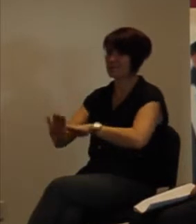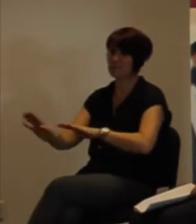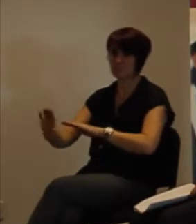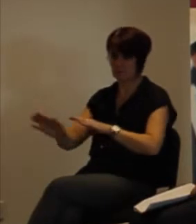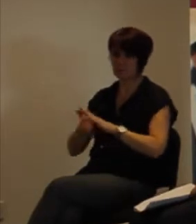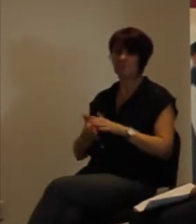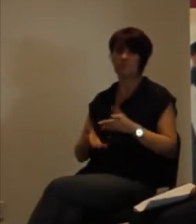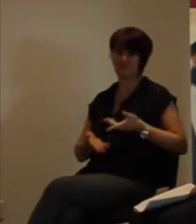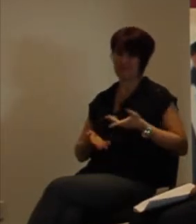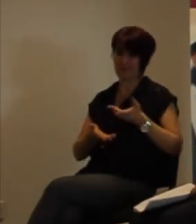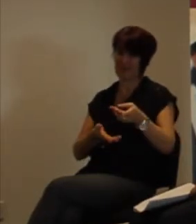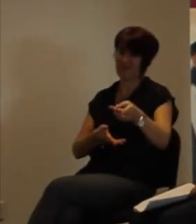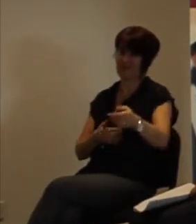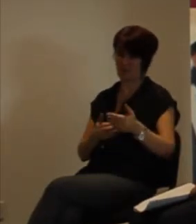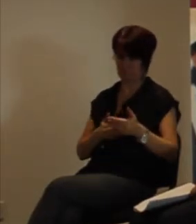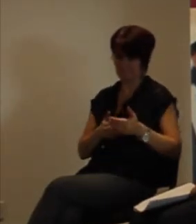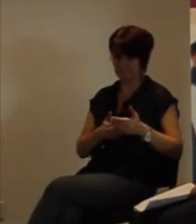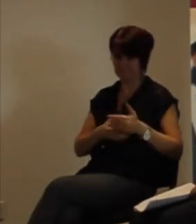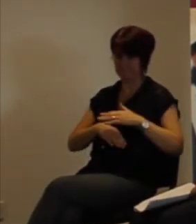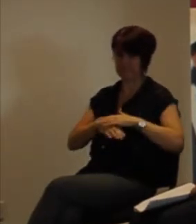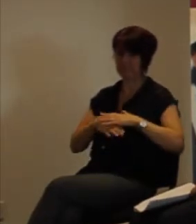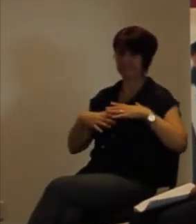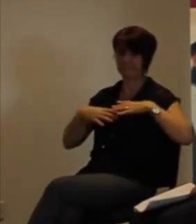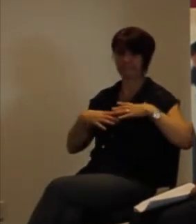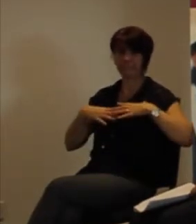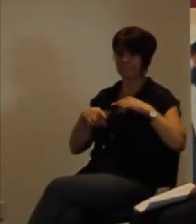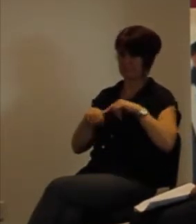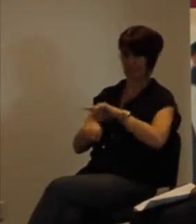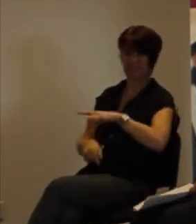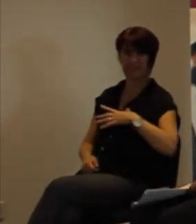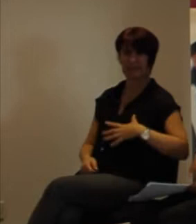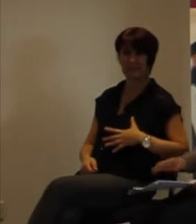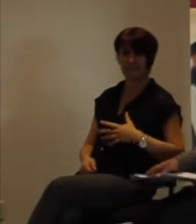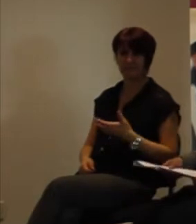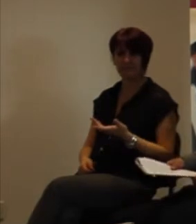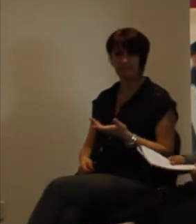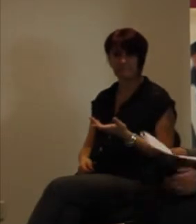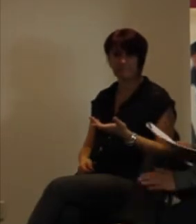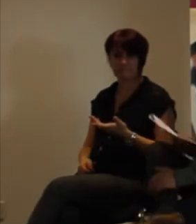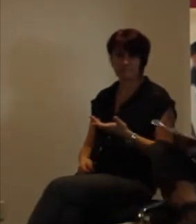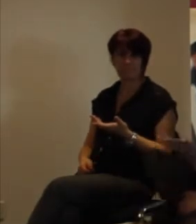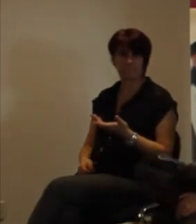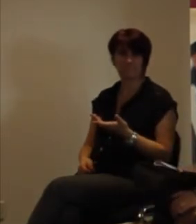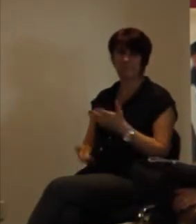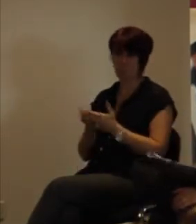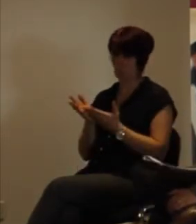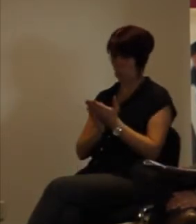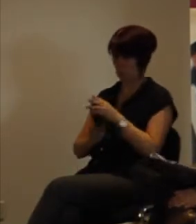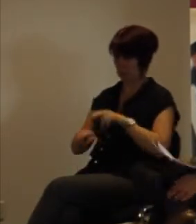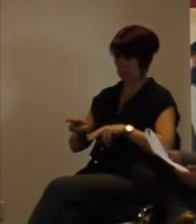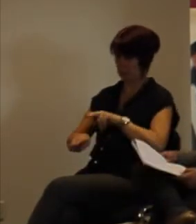the learner a period of time for whatever reason they need within what would otherwise be their assessment